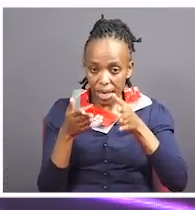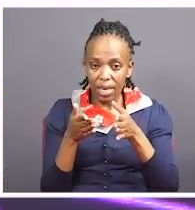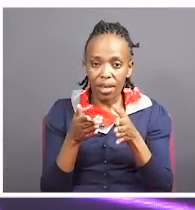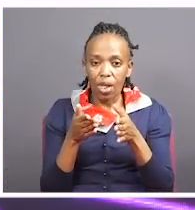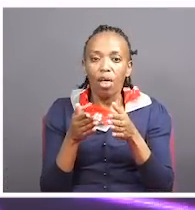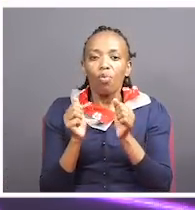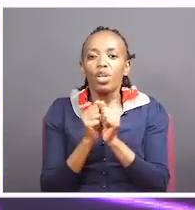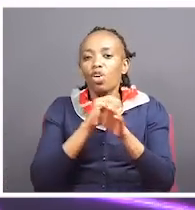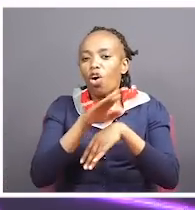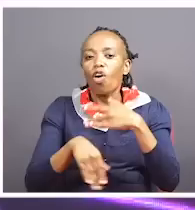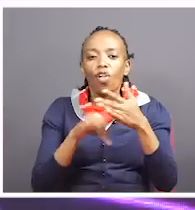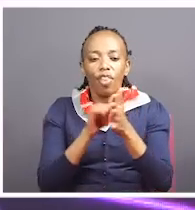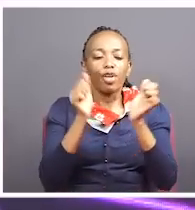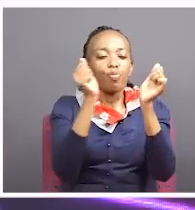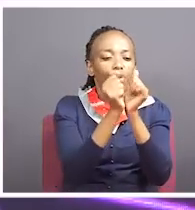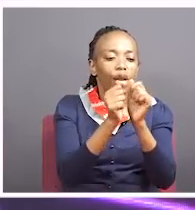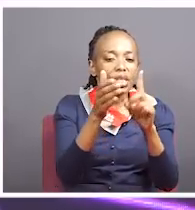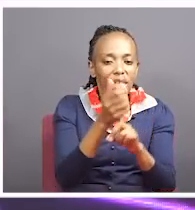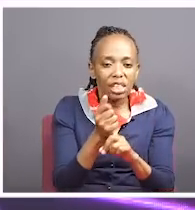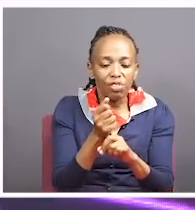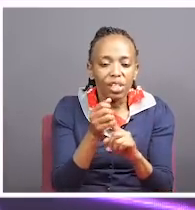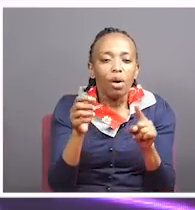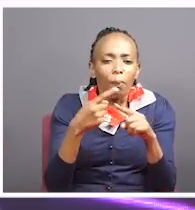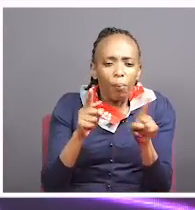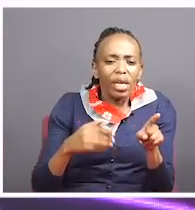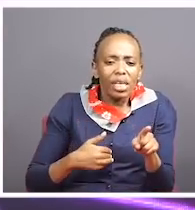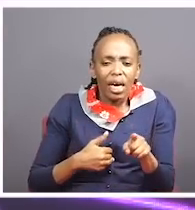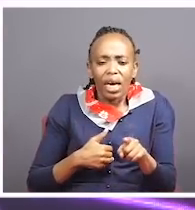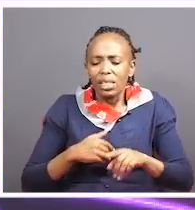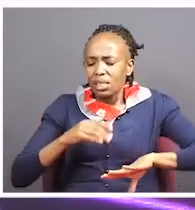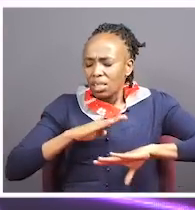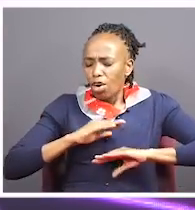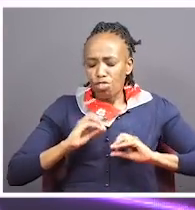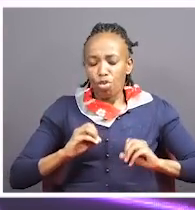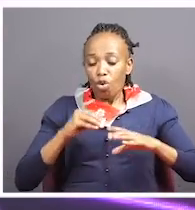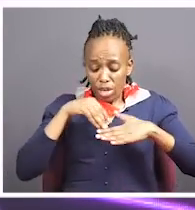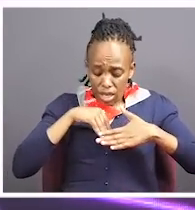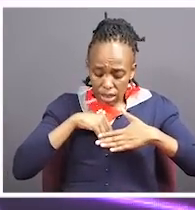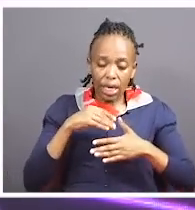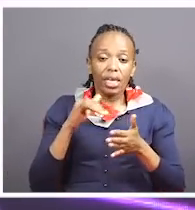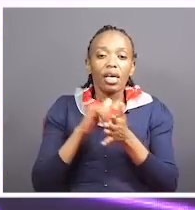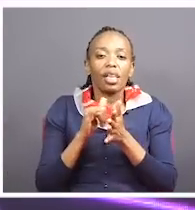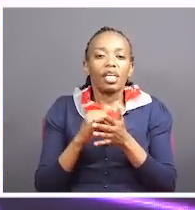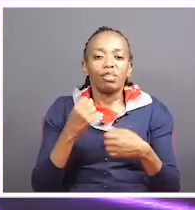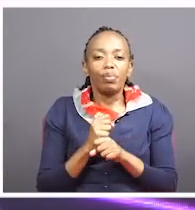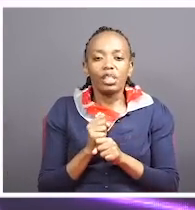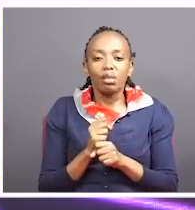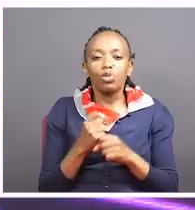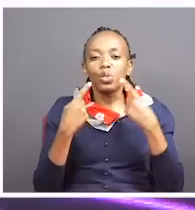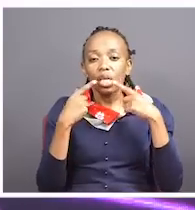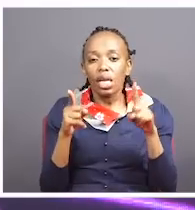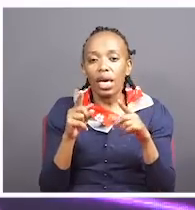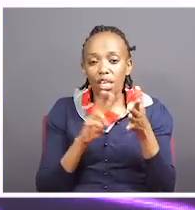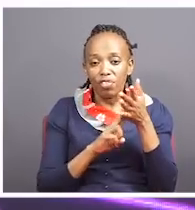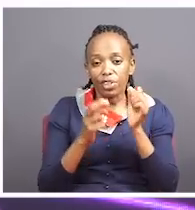And despite of all that Paul had already had, there was a dissatisfaction within him that caused him